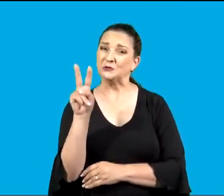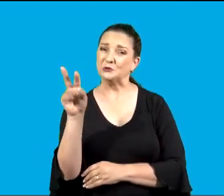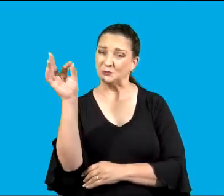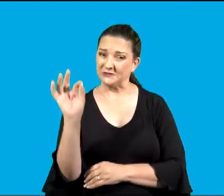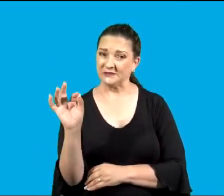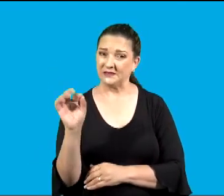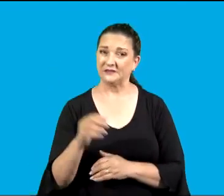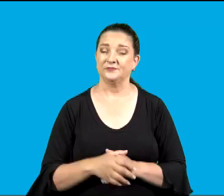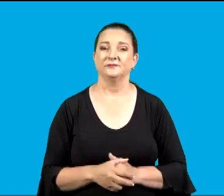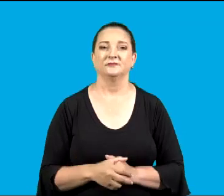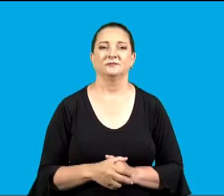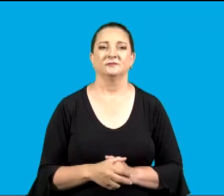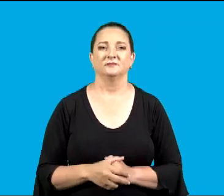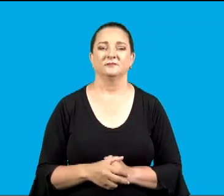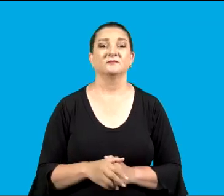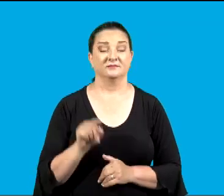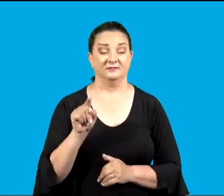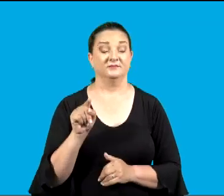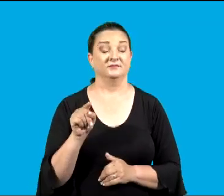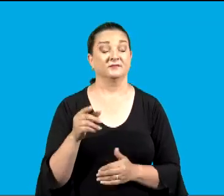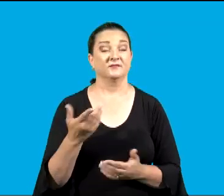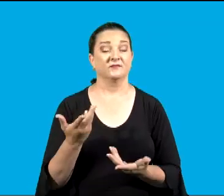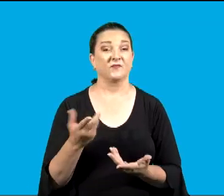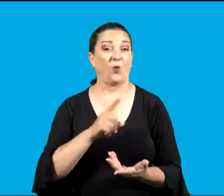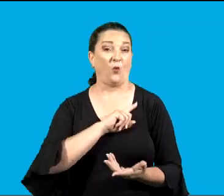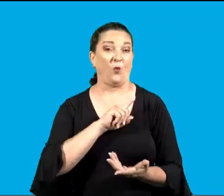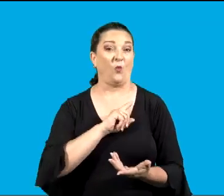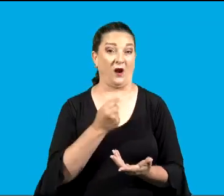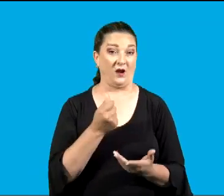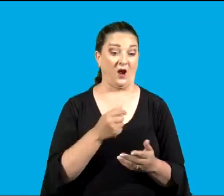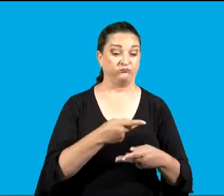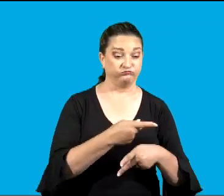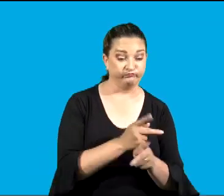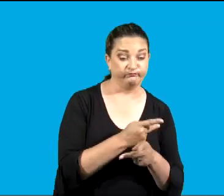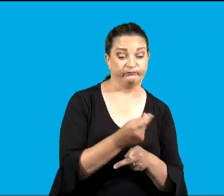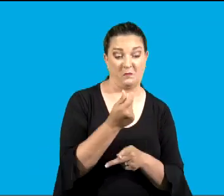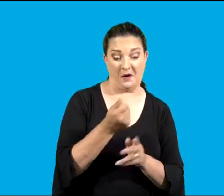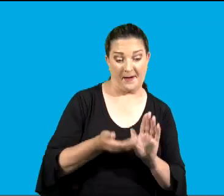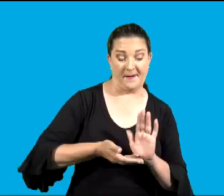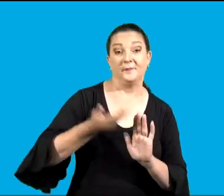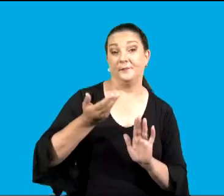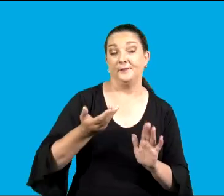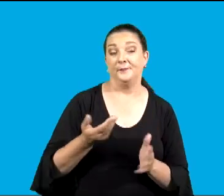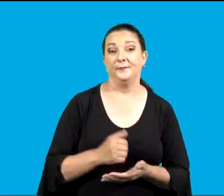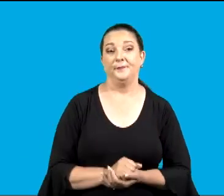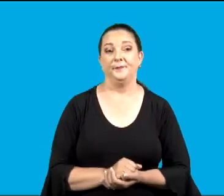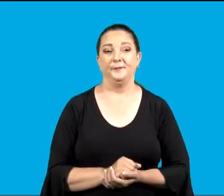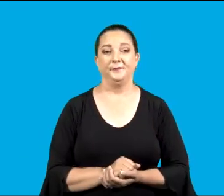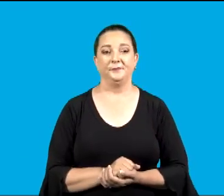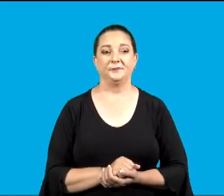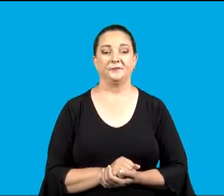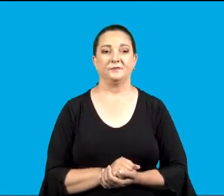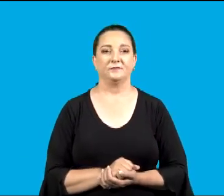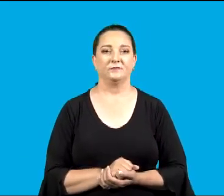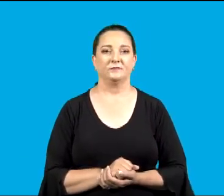22%. So your factory overhead cost will have contributed to the increase in production cost per unit.